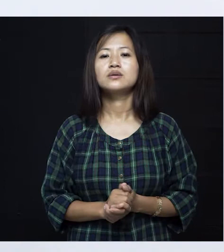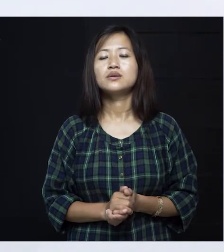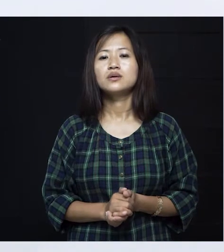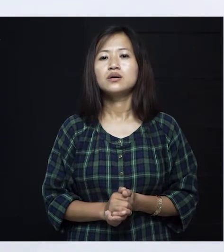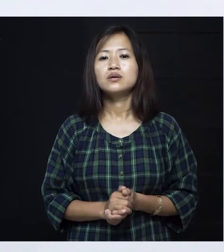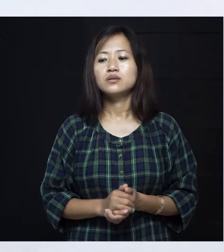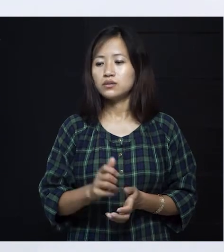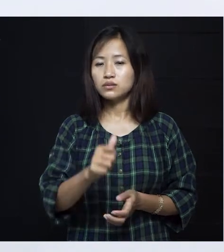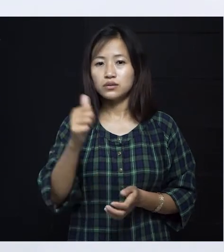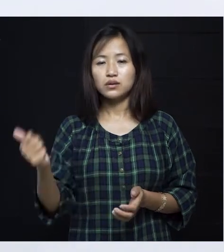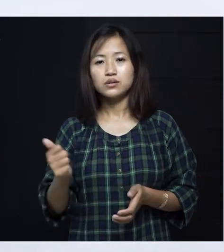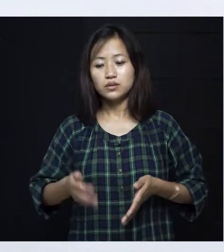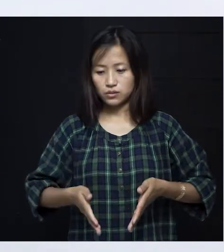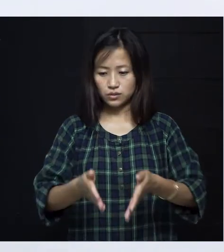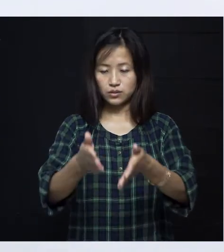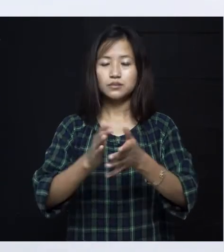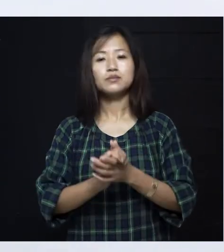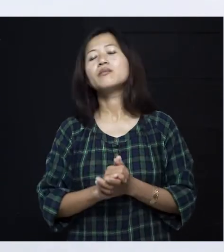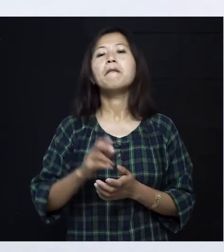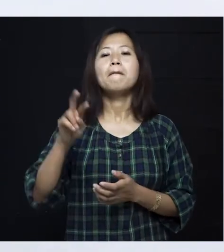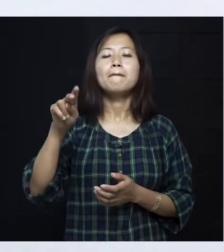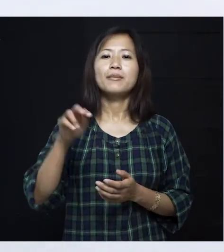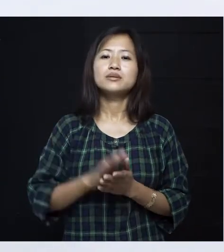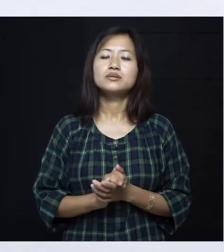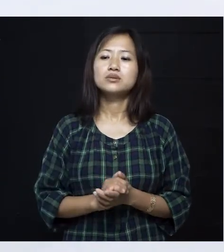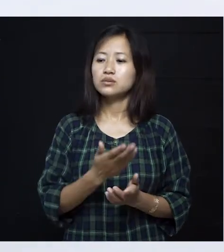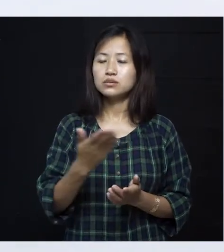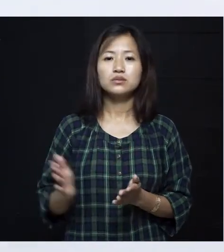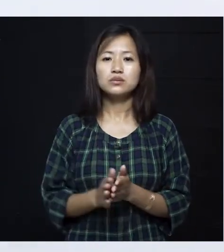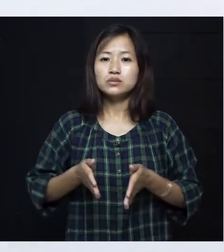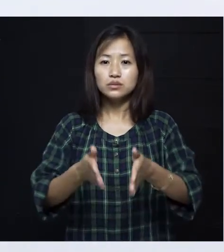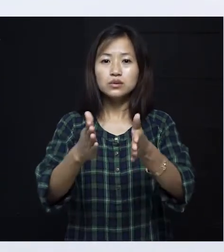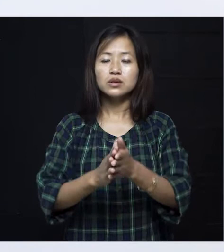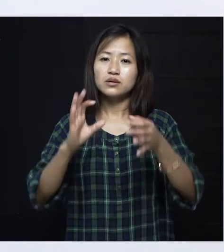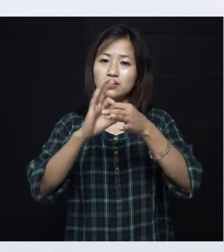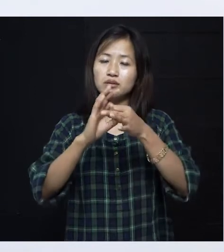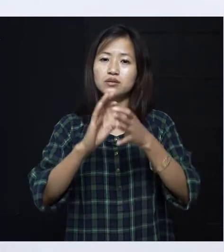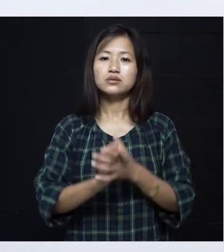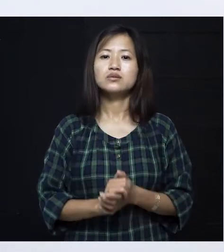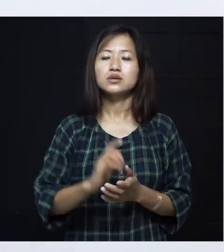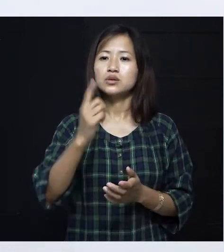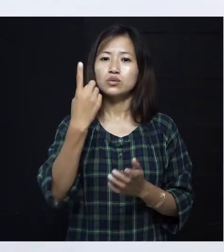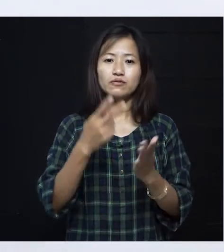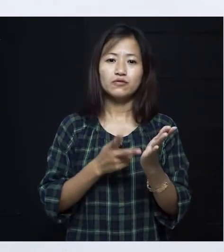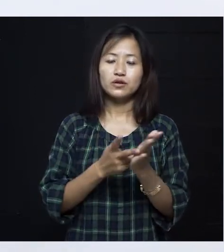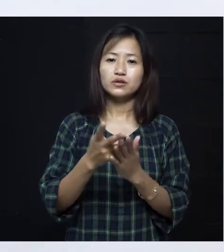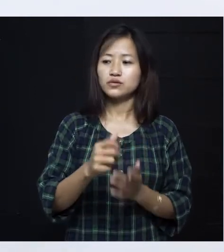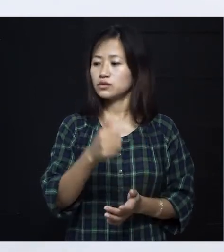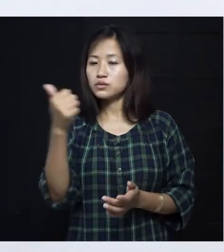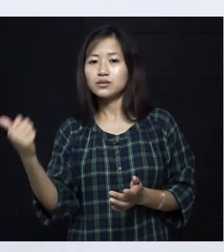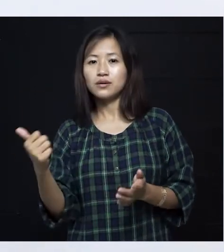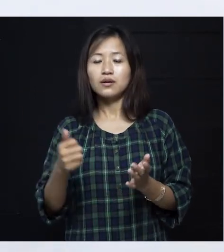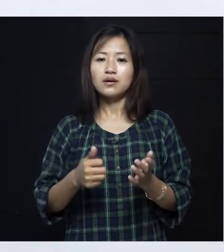roads. Now other roads means we are talking about those roads which are connecting one village with